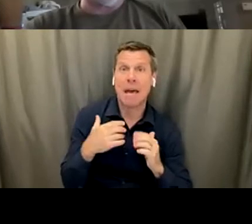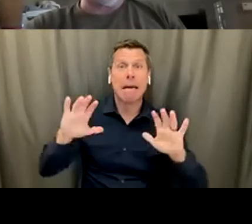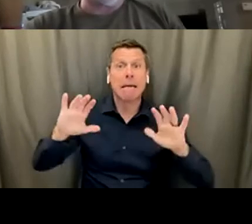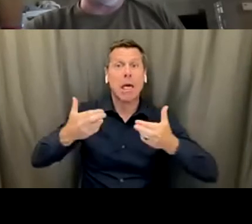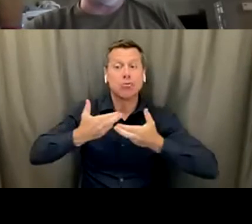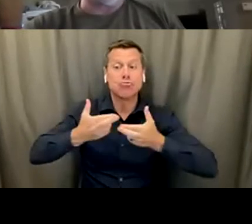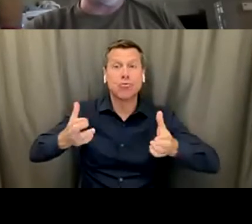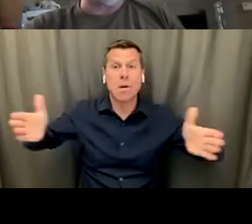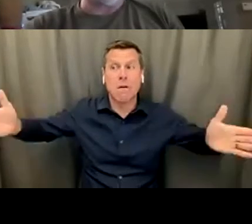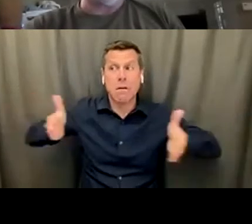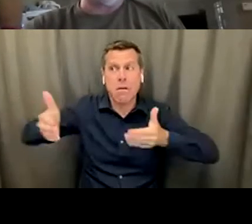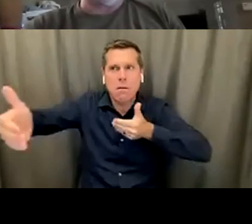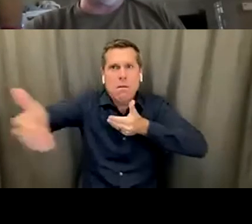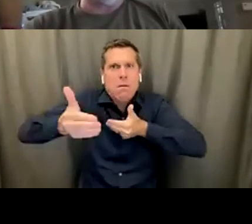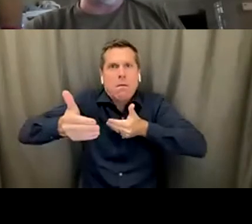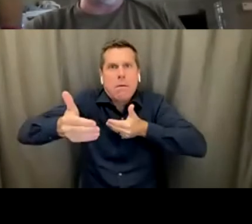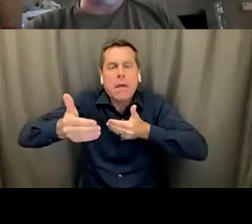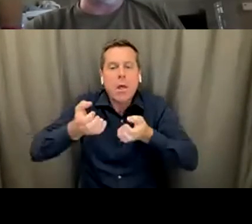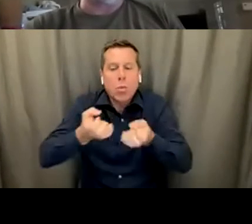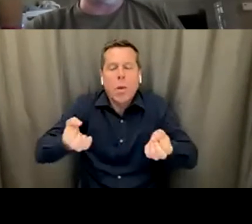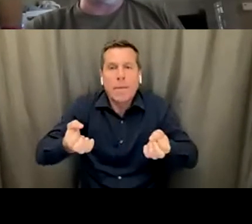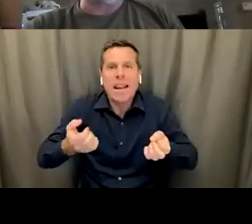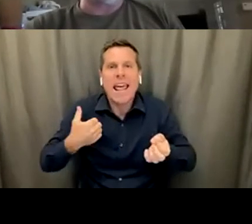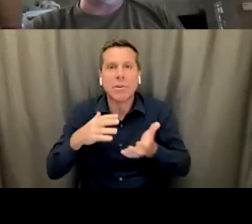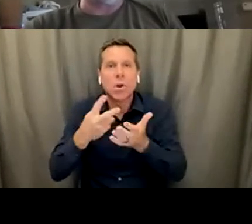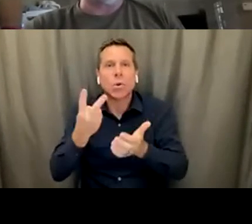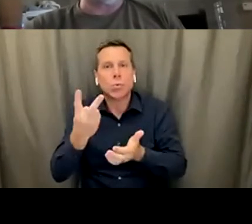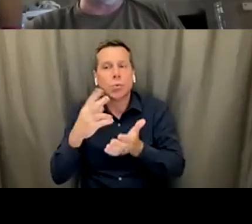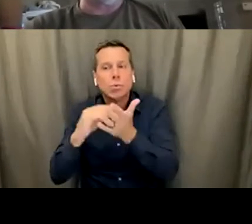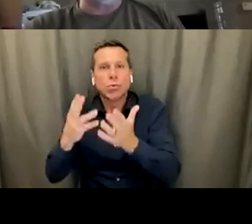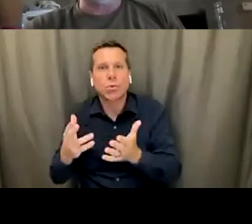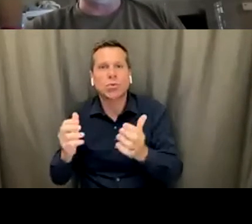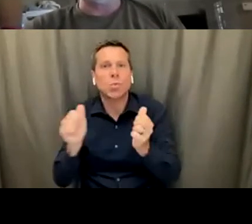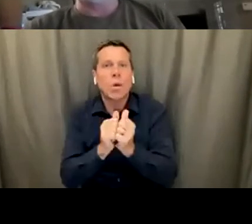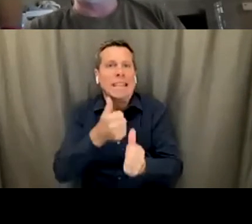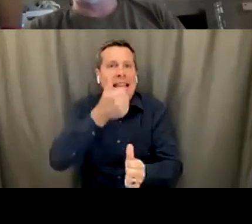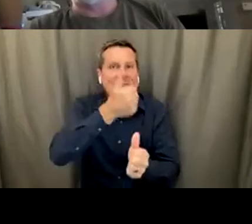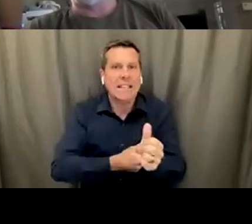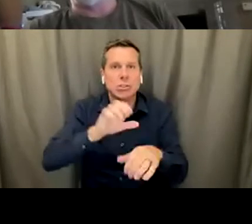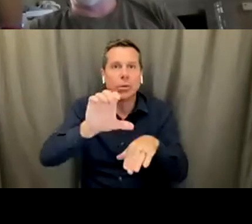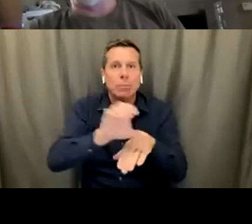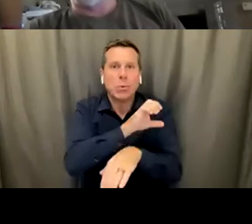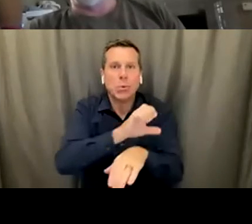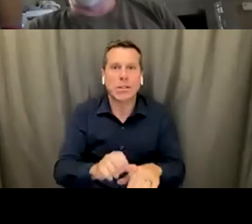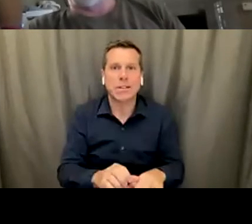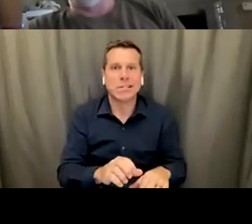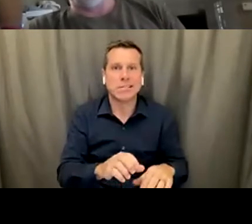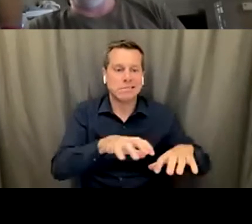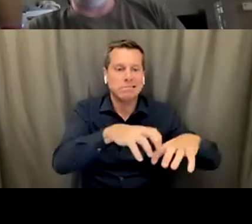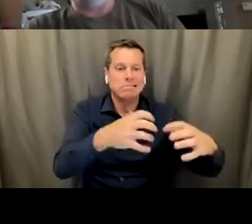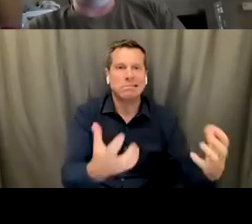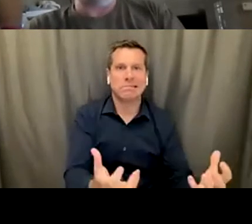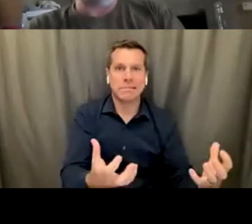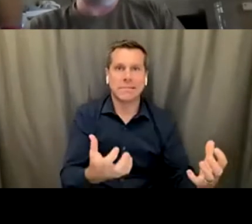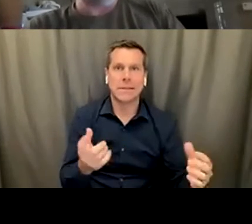and equipment. 2 students are assigned to work on a computer, so that computer will be